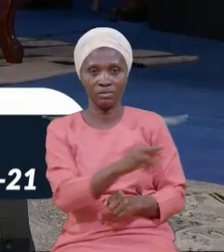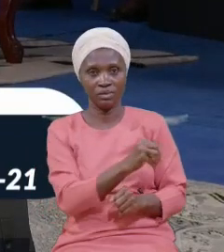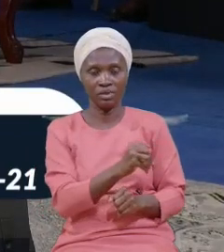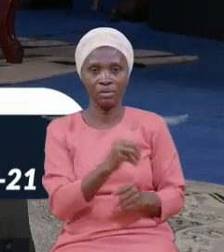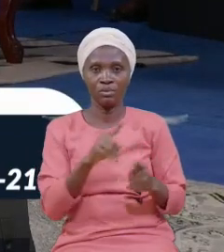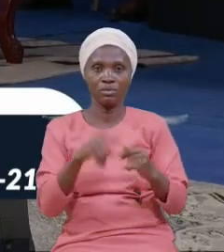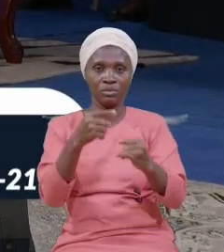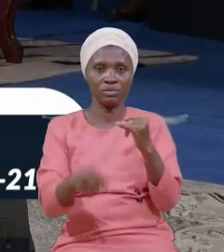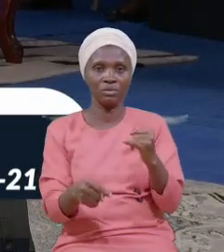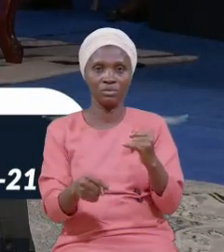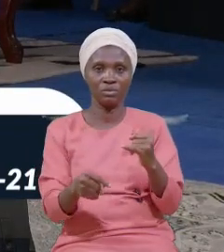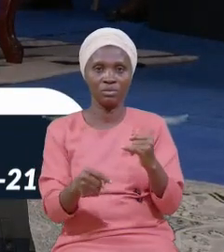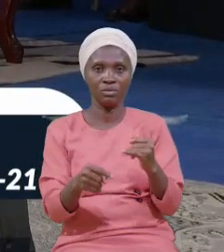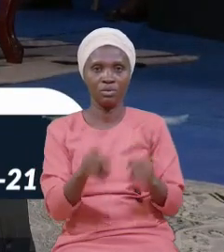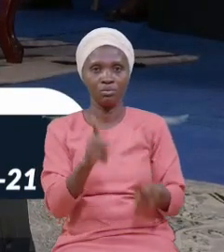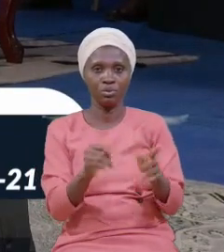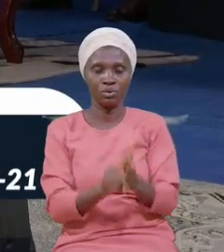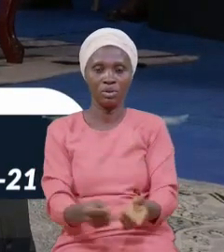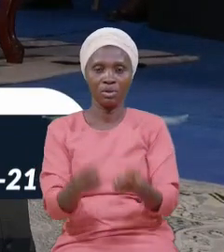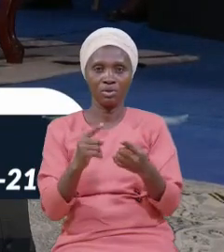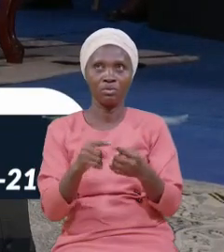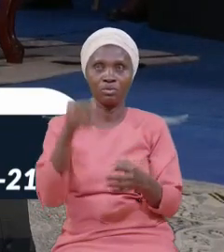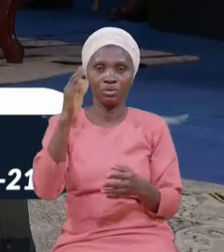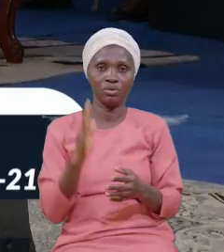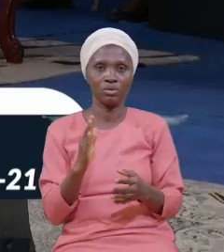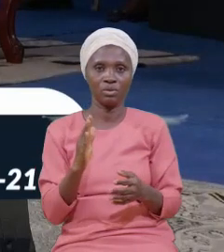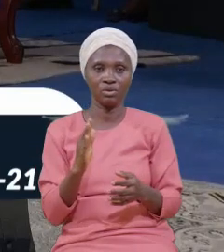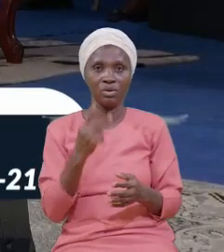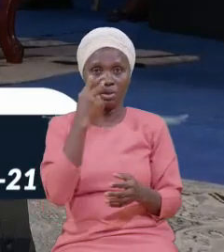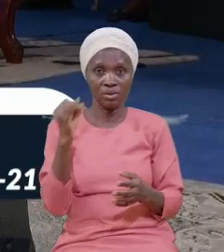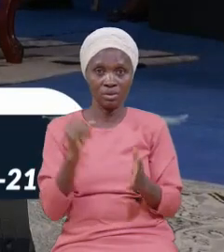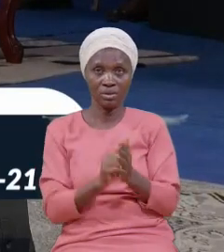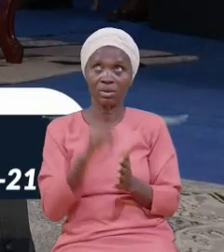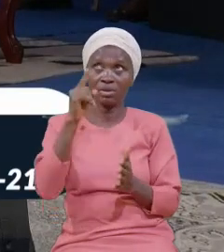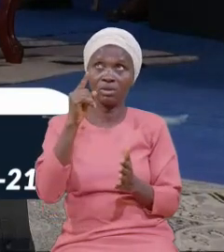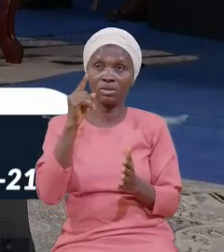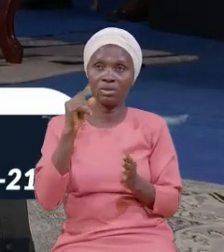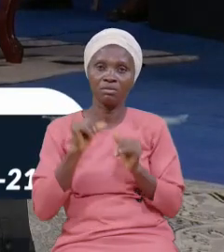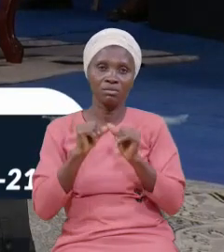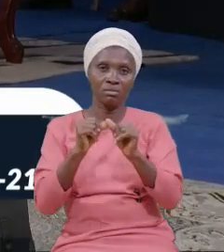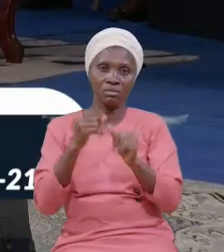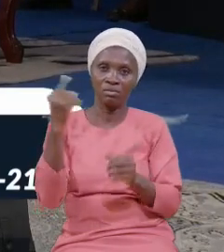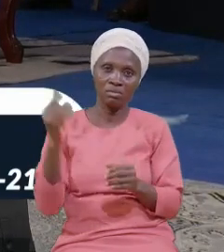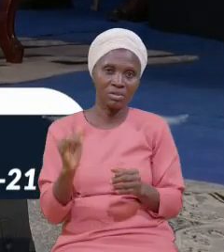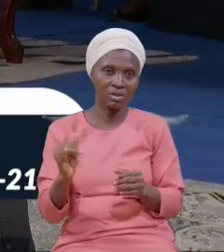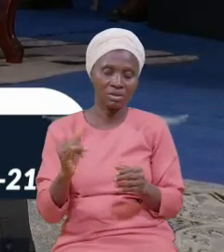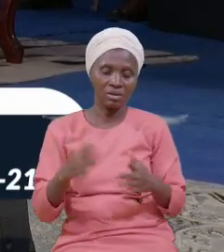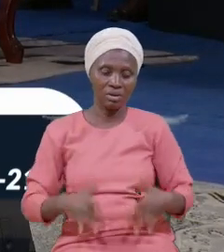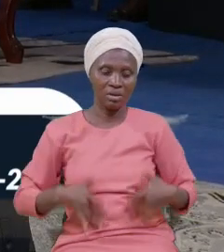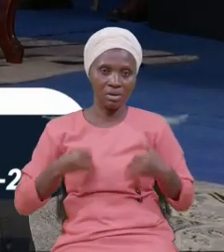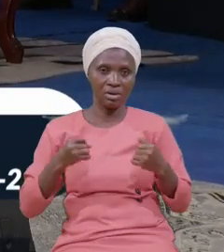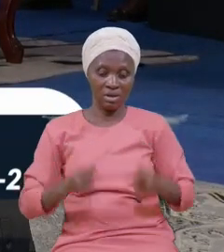unto God by him, seeing he ever liveth to make intercession for